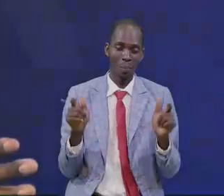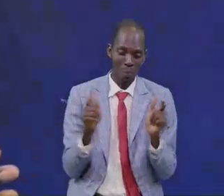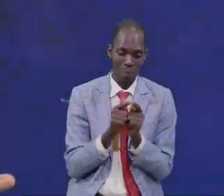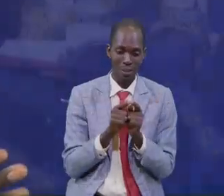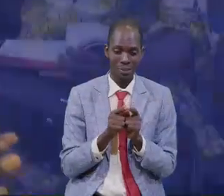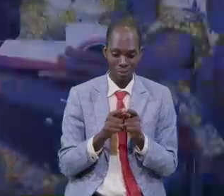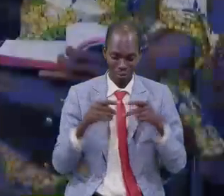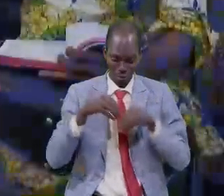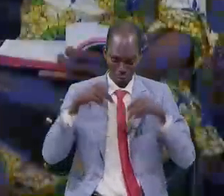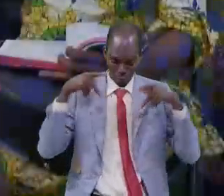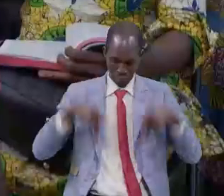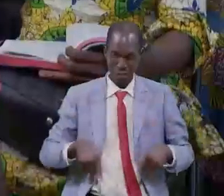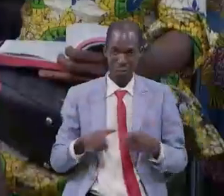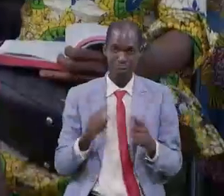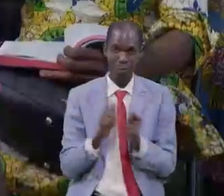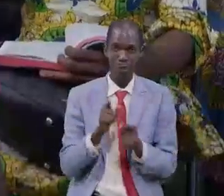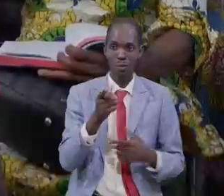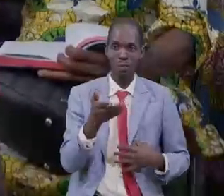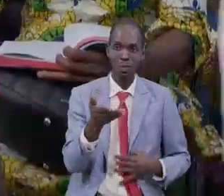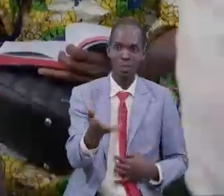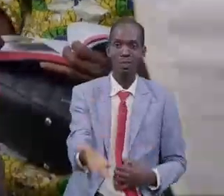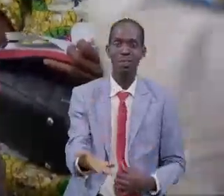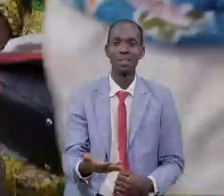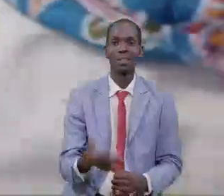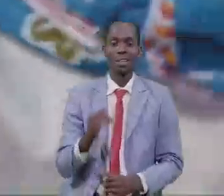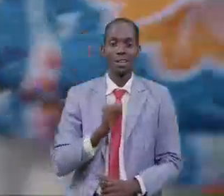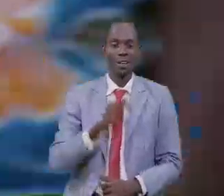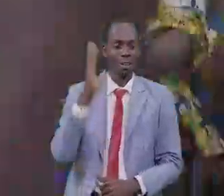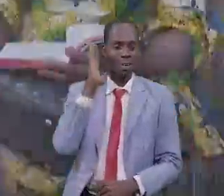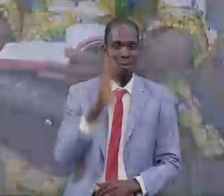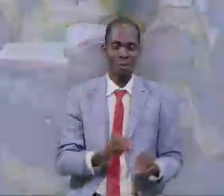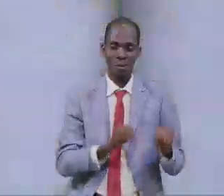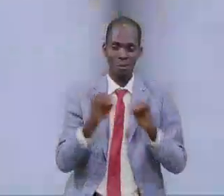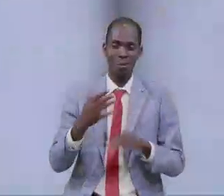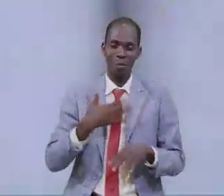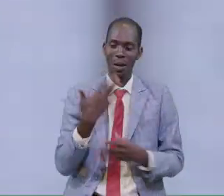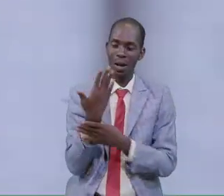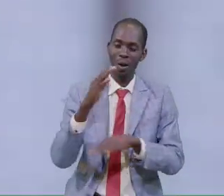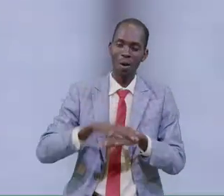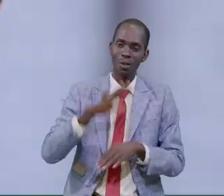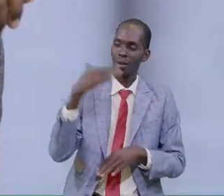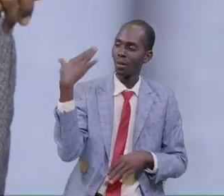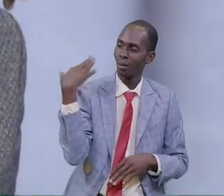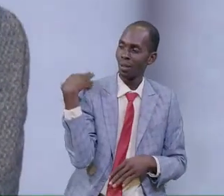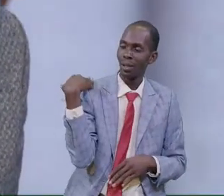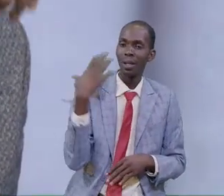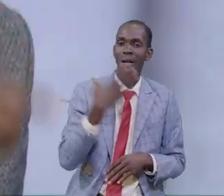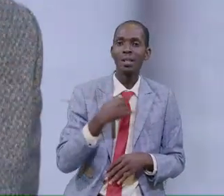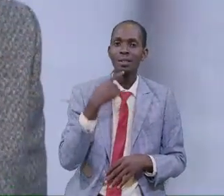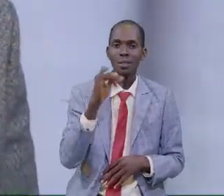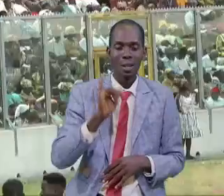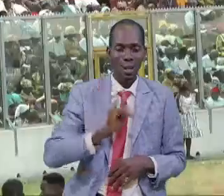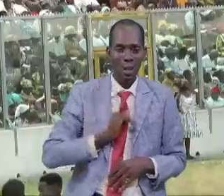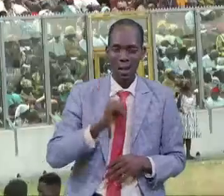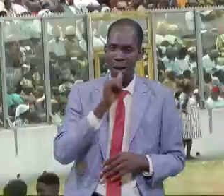there, I'll put my hand on your shoulder and I will say, I am talking about